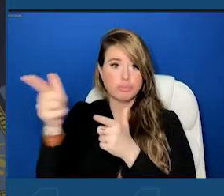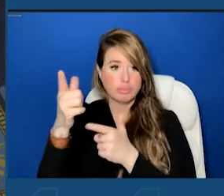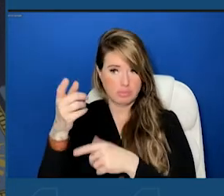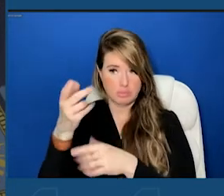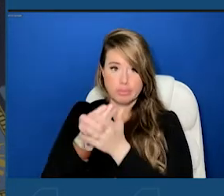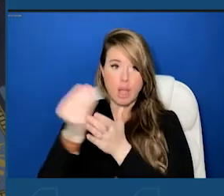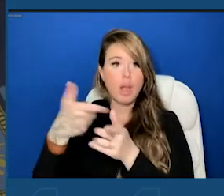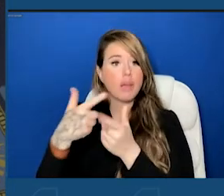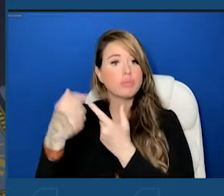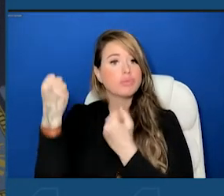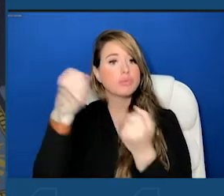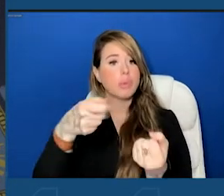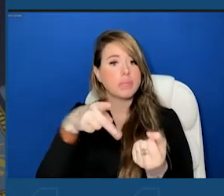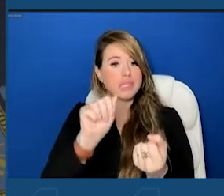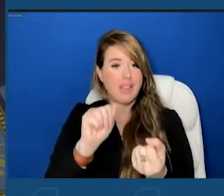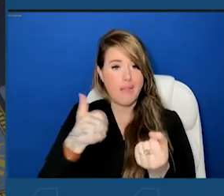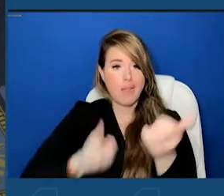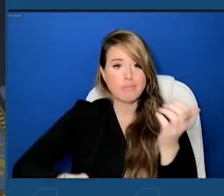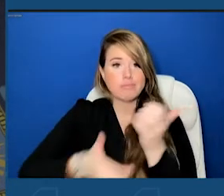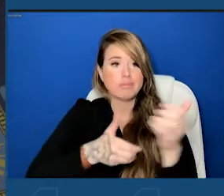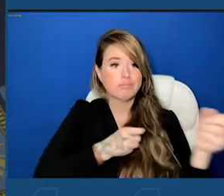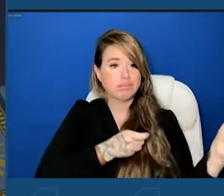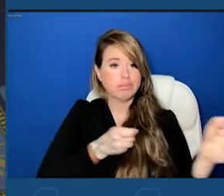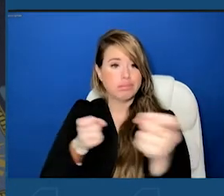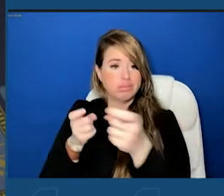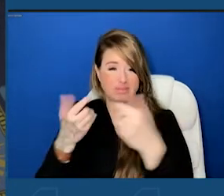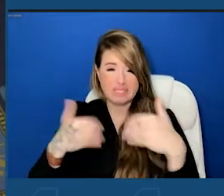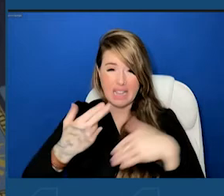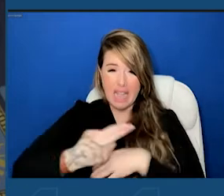magazine that allows them to have high capacity,